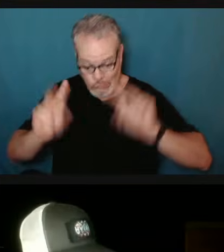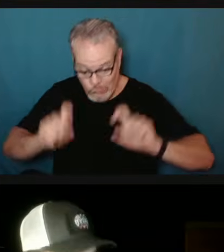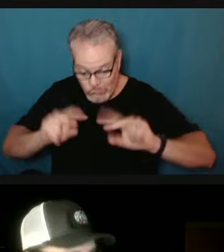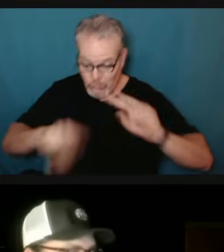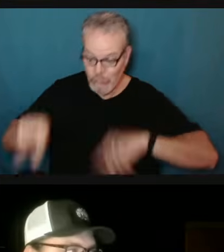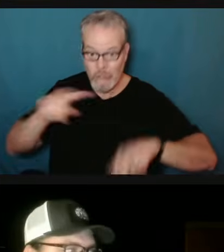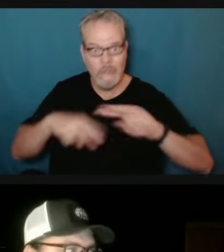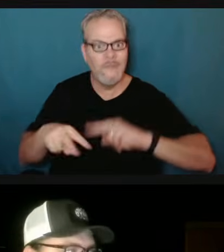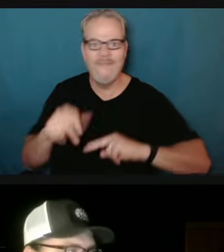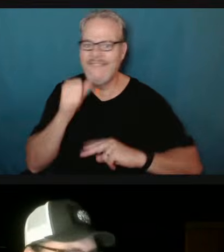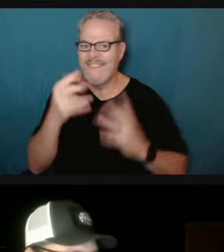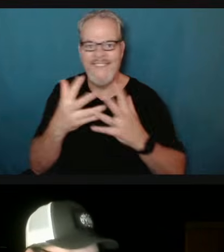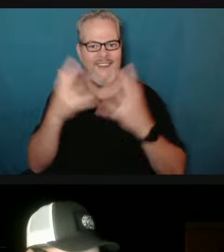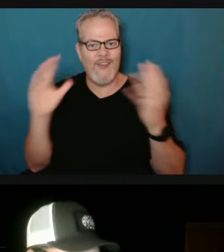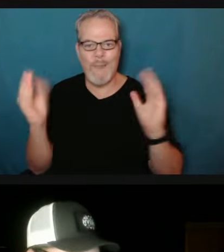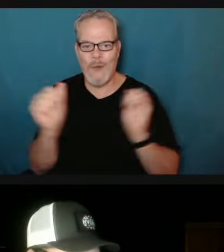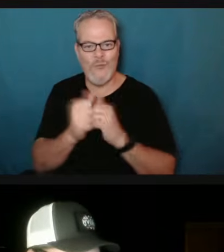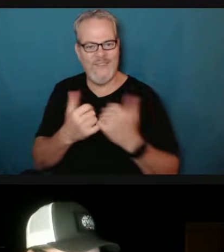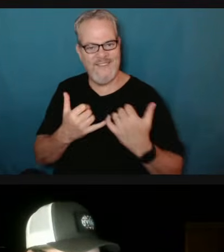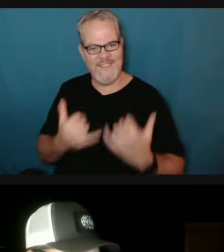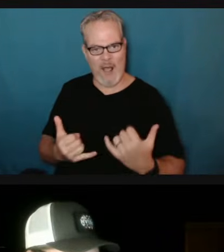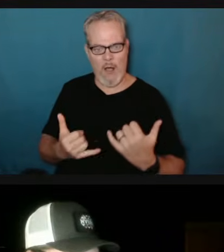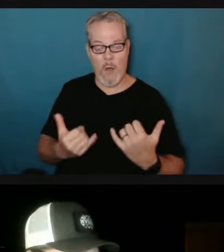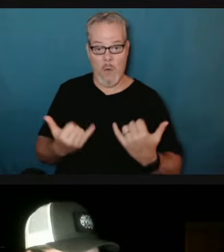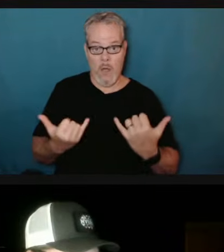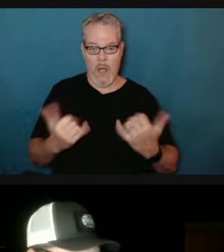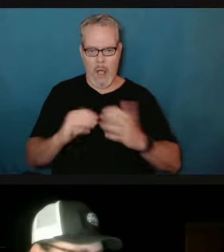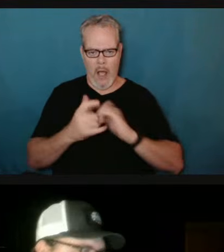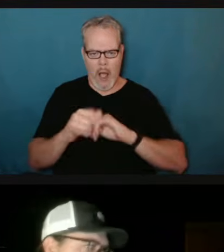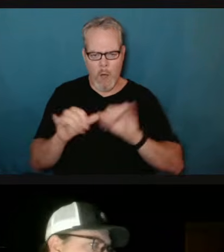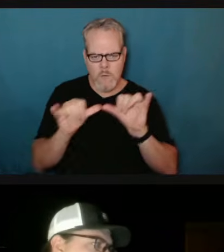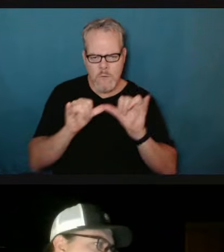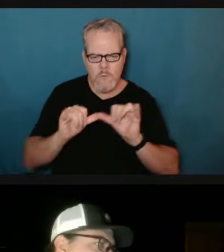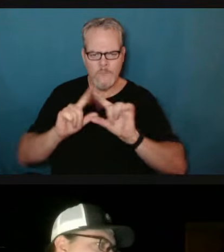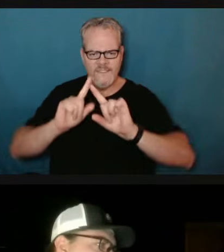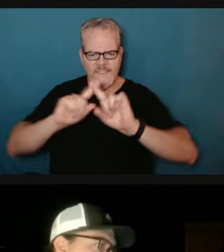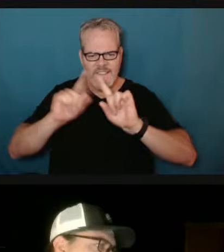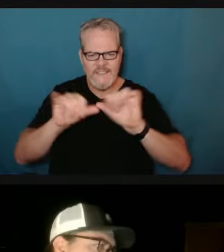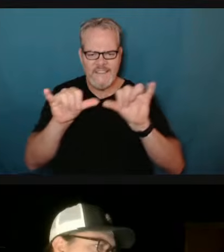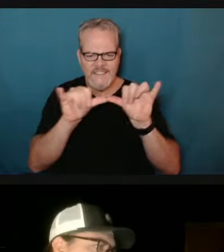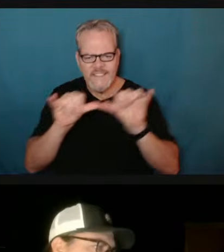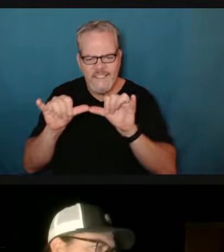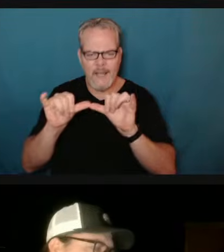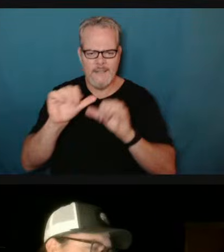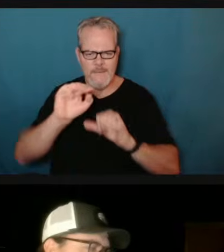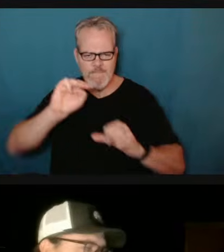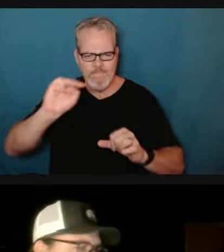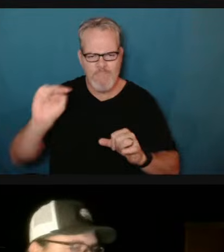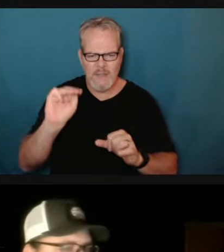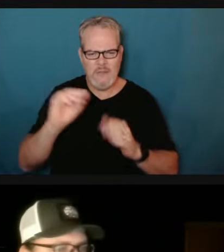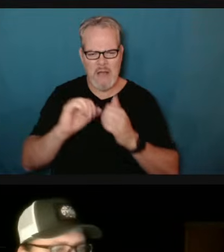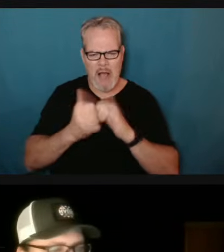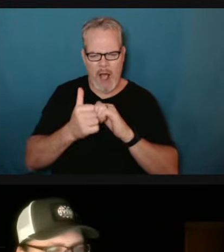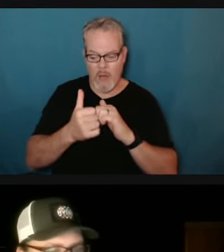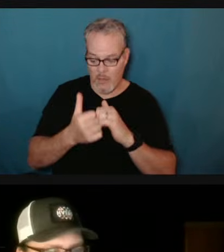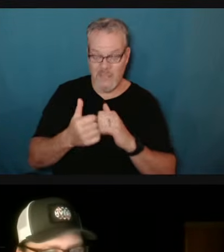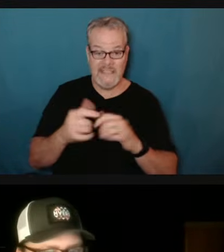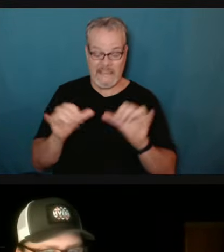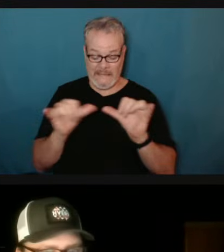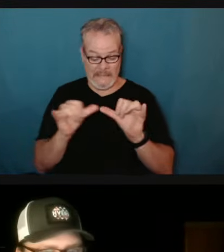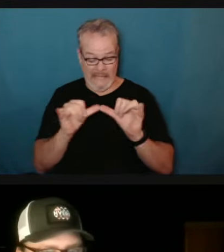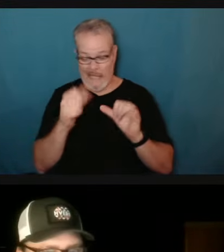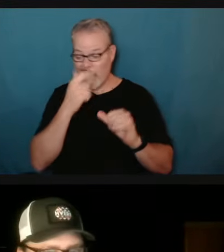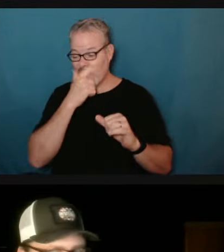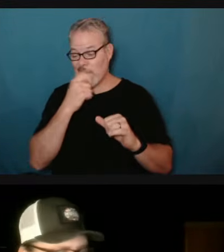different ways to calculate earthquake magnitudes, and more data are analyzed through time. So the numbers of how big it was in terms of magnitude have changed